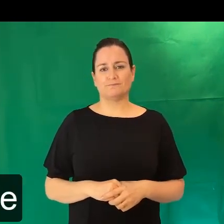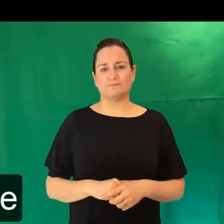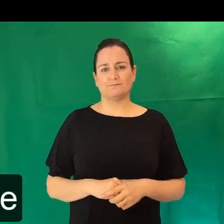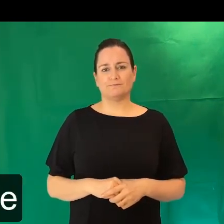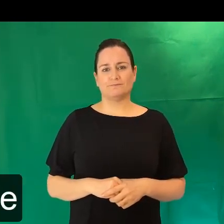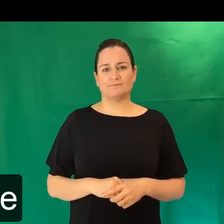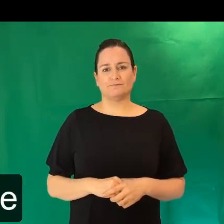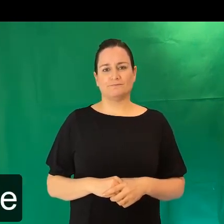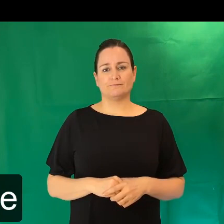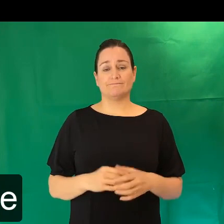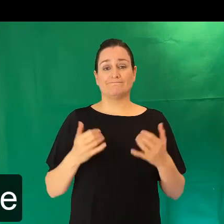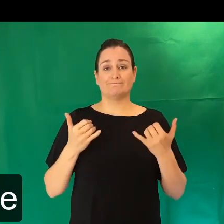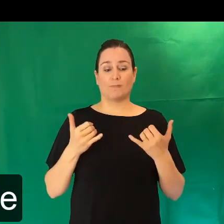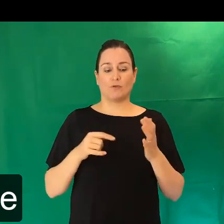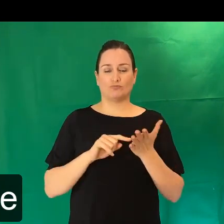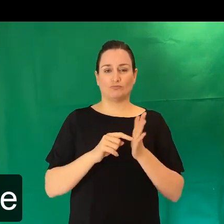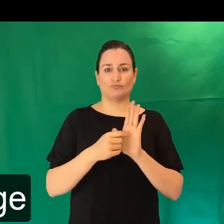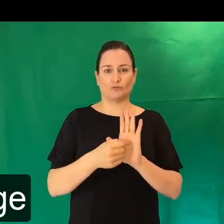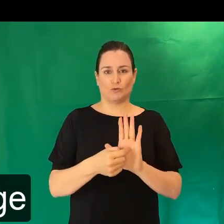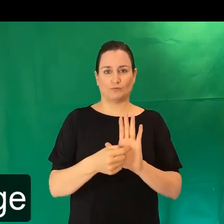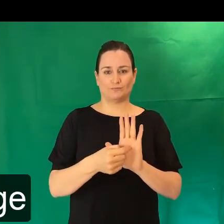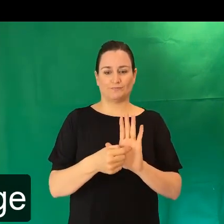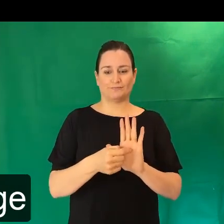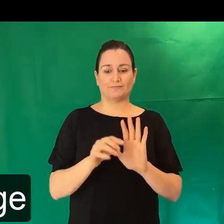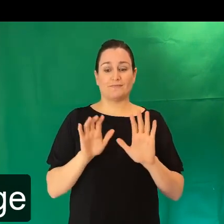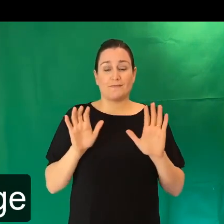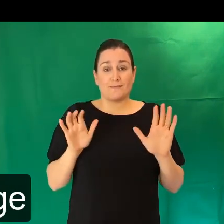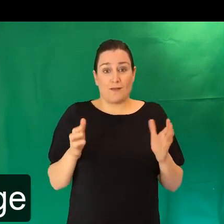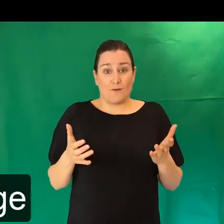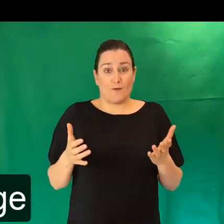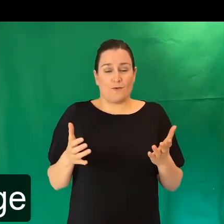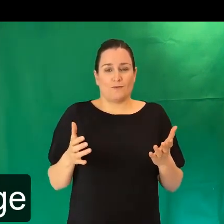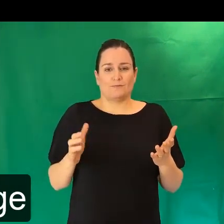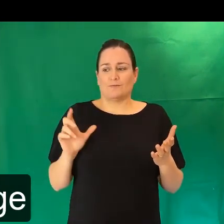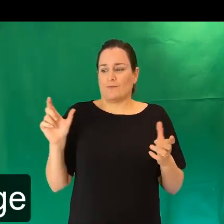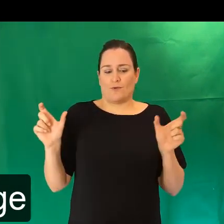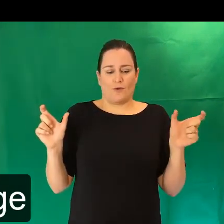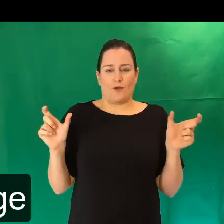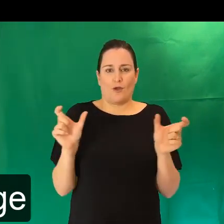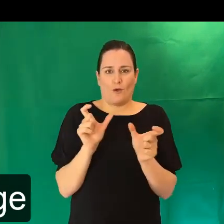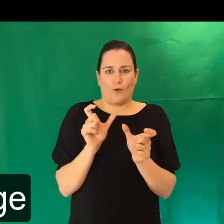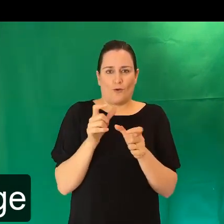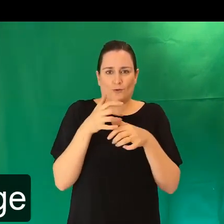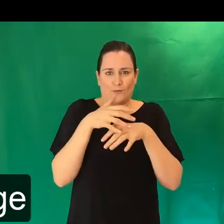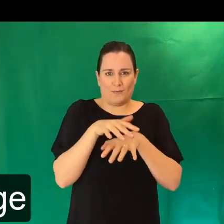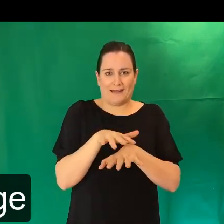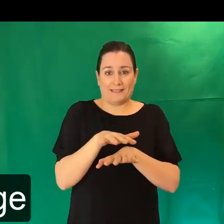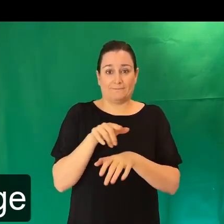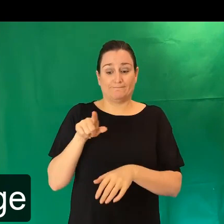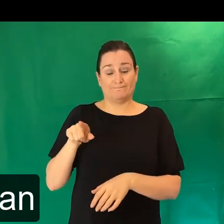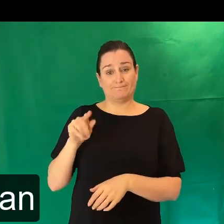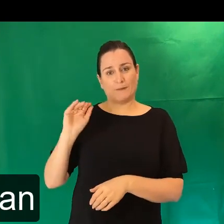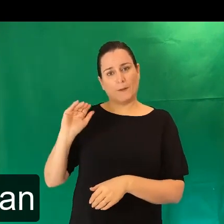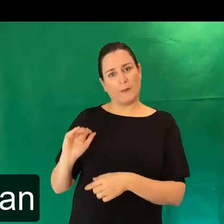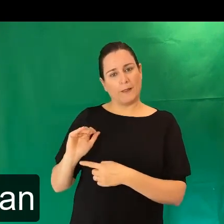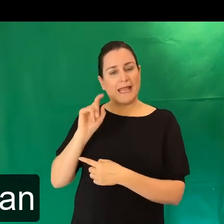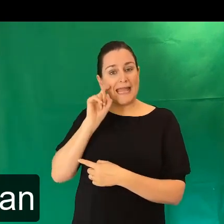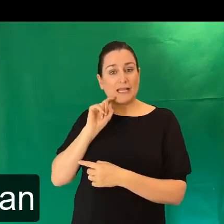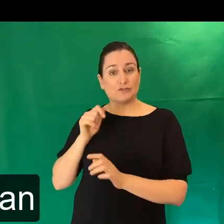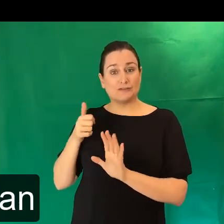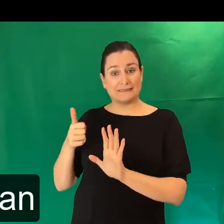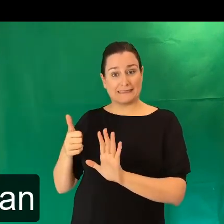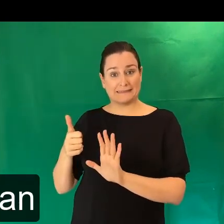Here I'm going to show you an example of code blending so that both Mark here at age 6 and